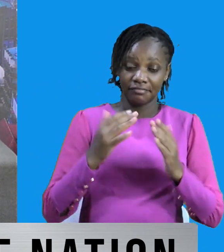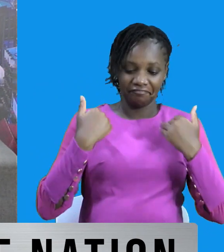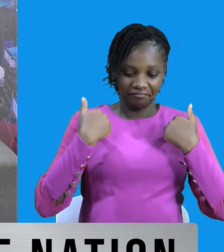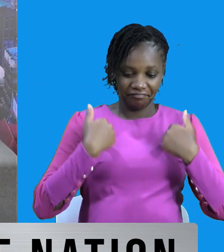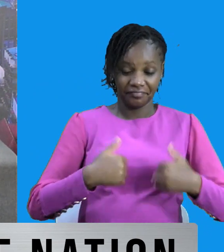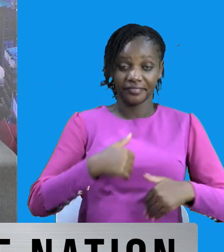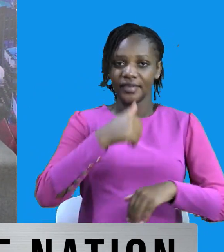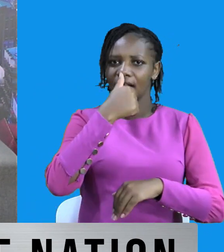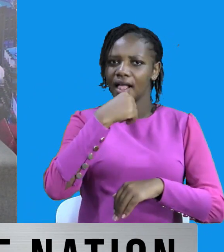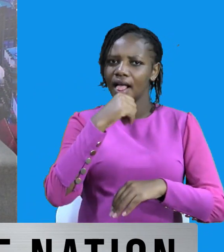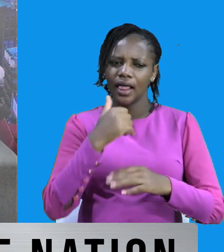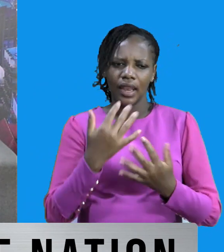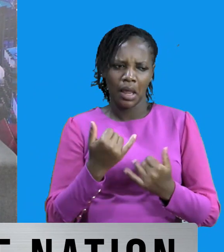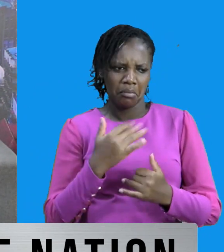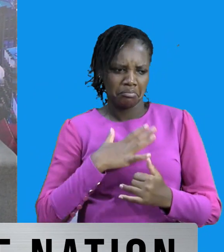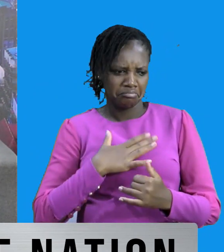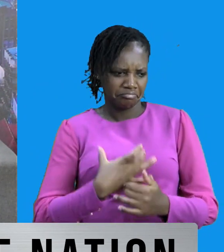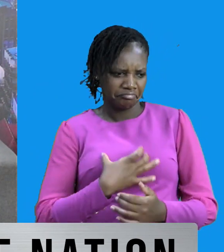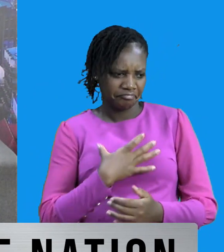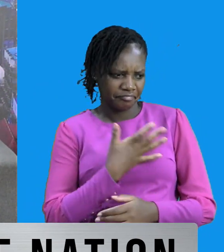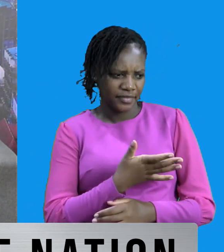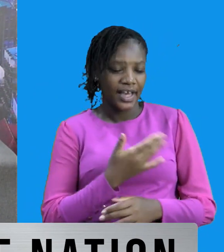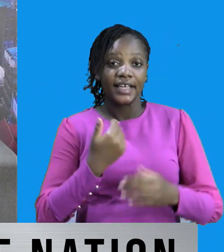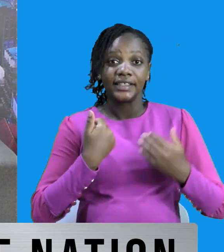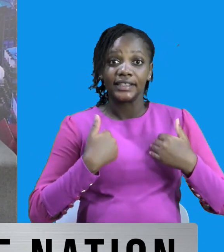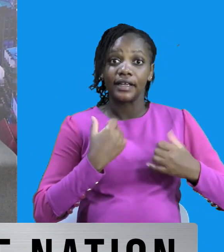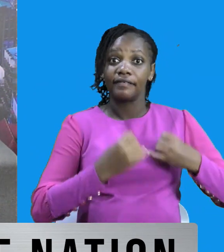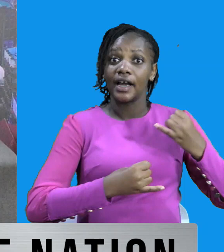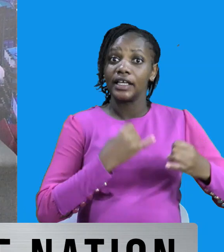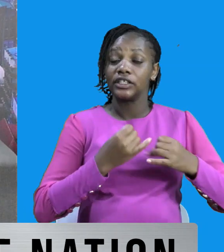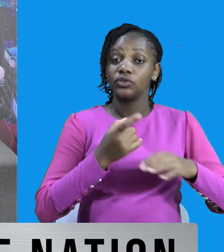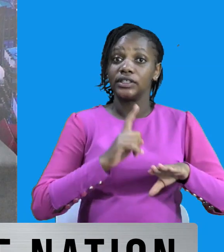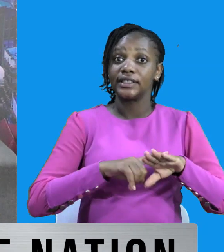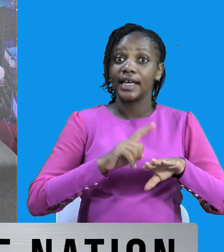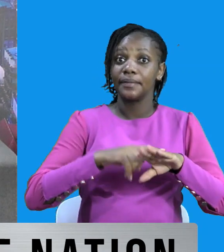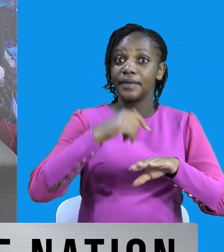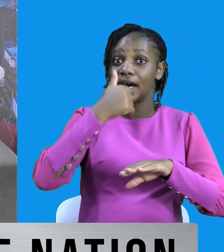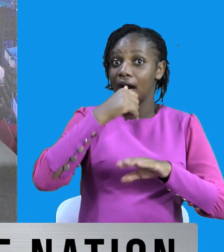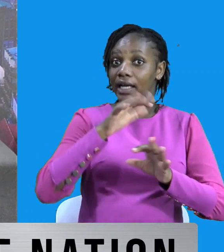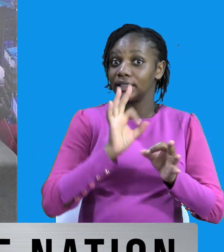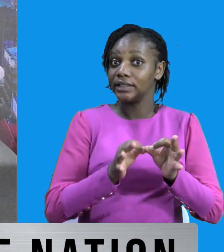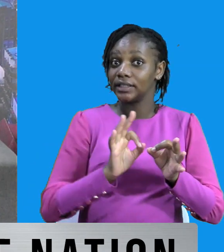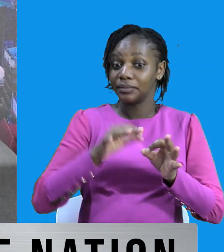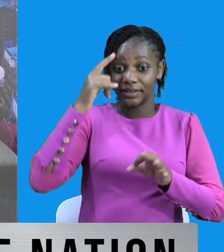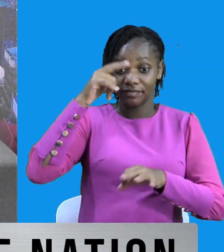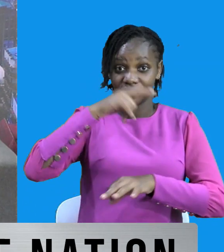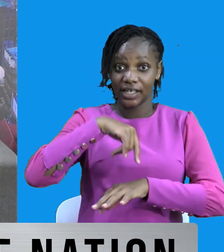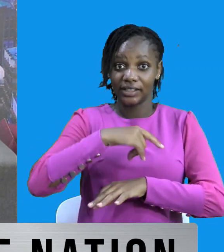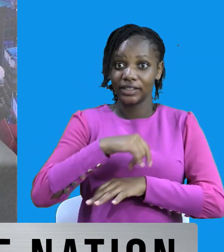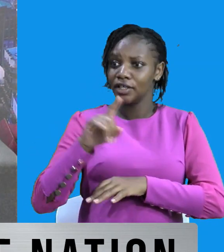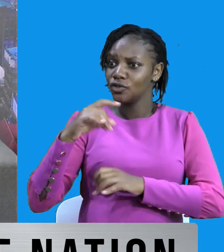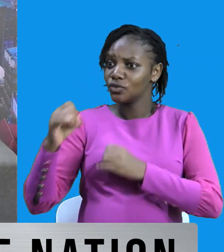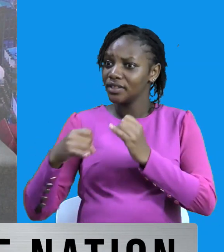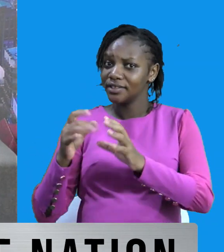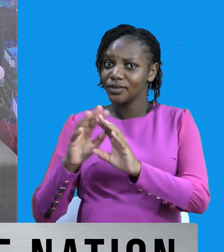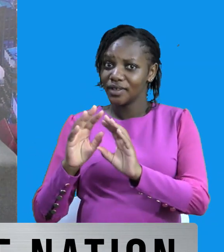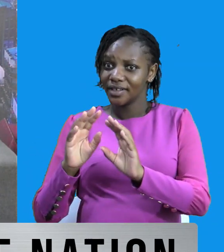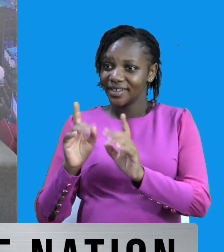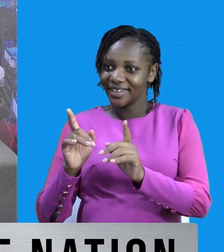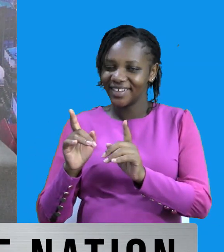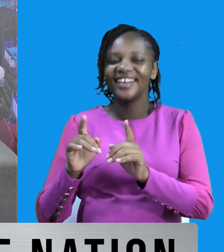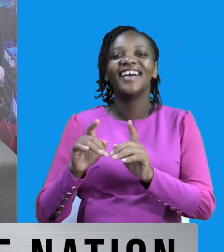But then, Nicholas. Yes, Jonah. I enjoy when Anwar Rimu interprets for us, don't you? Wow,